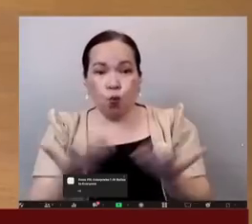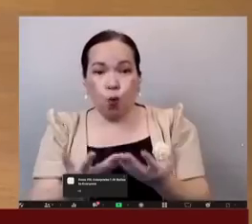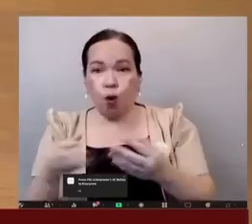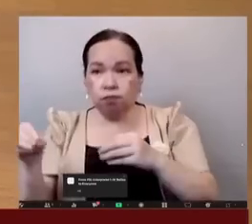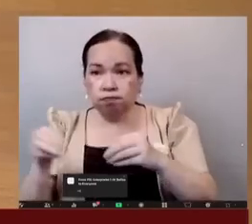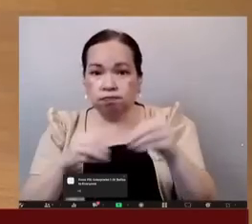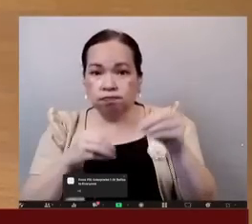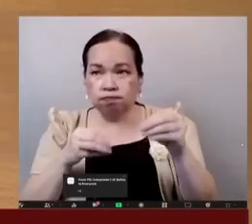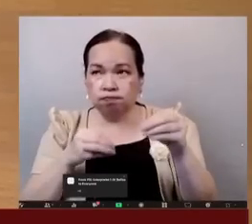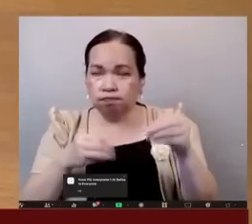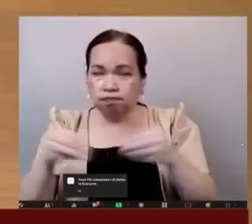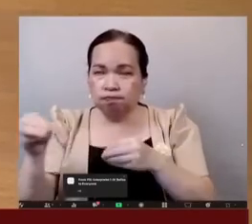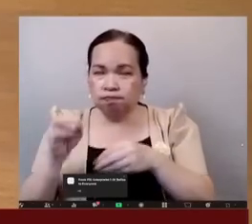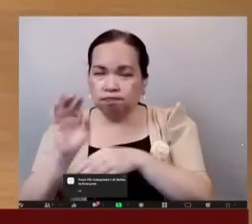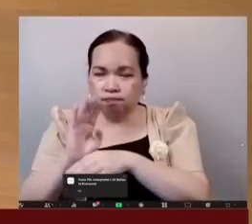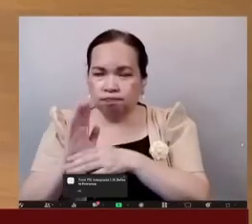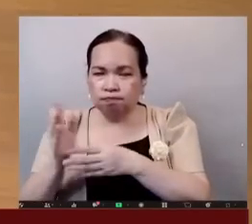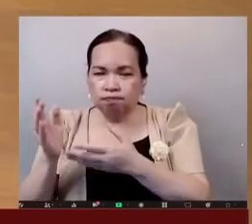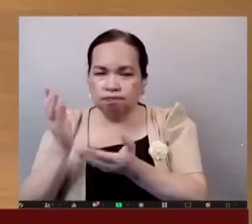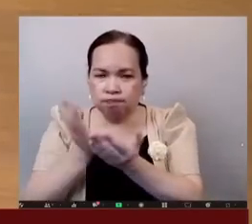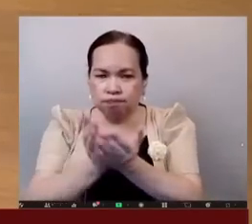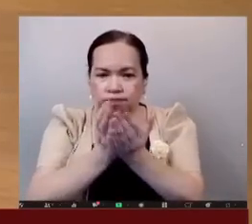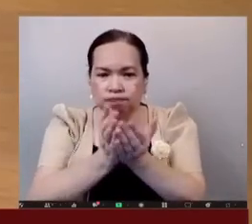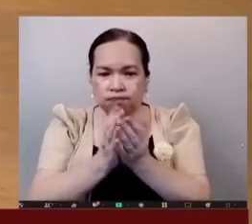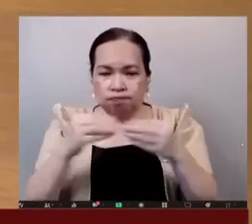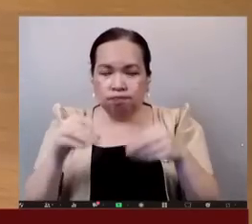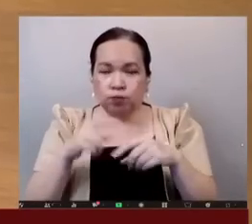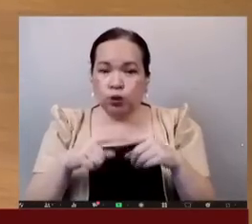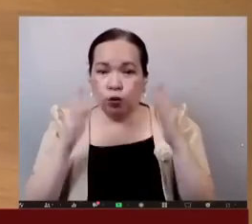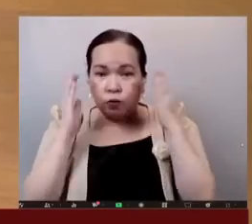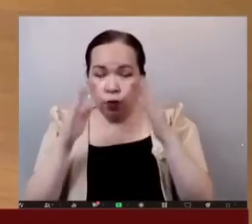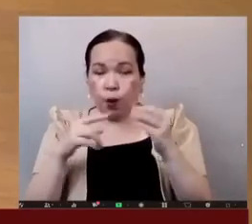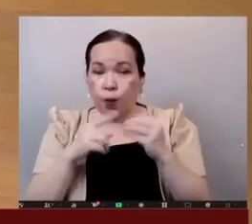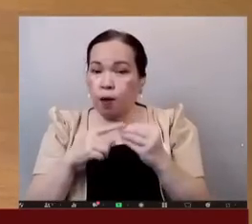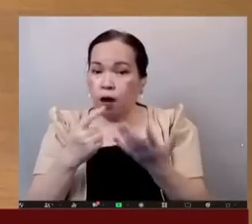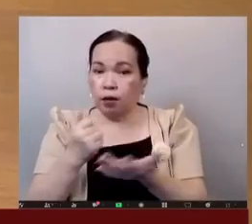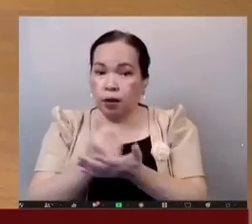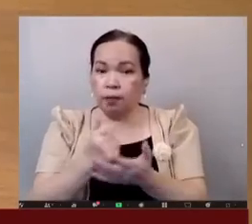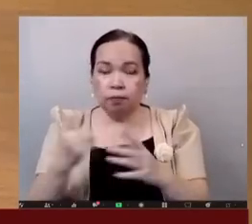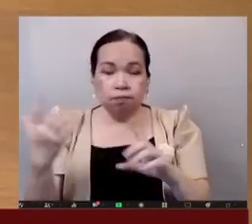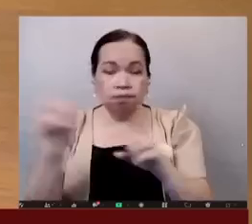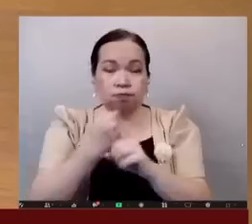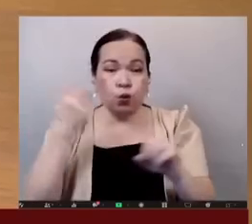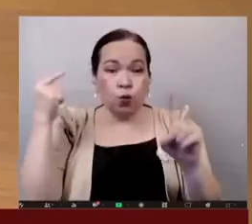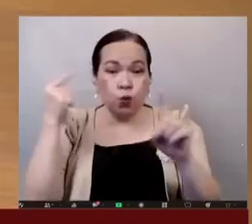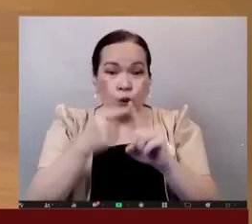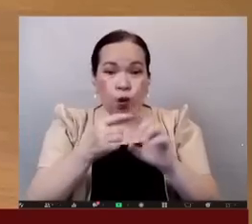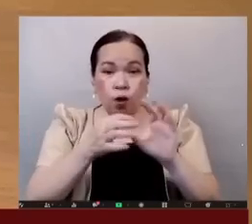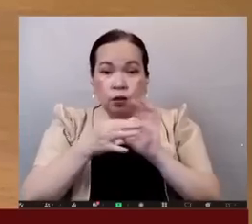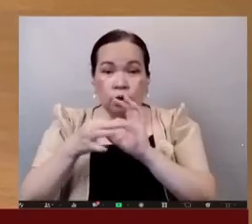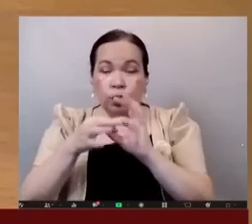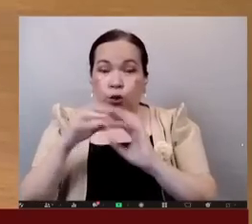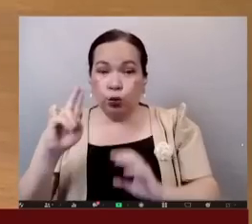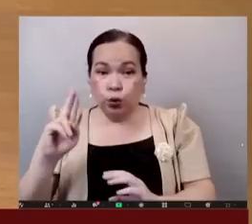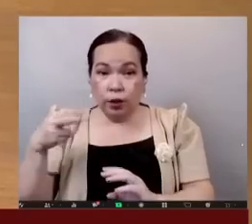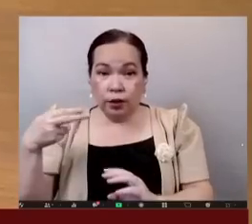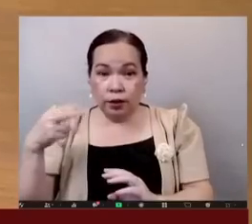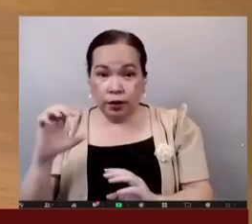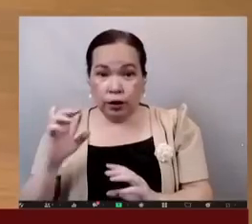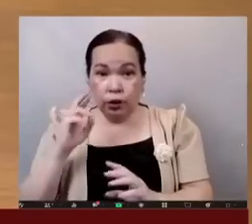to address the current shortage of healthcare professionals in our country and to help us achieve our goal of universal healthcare. We